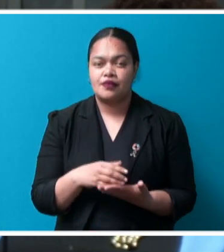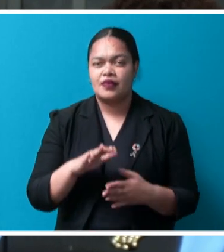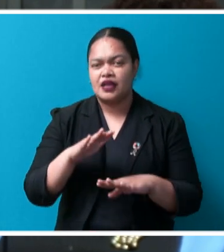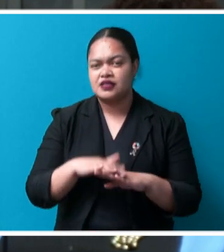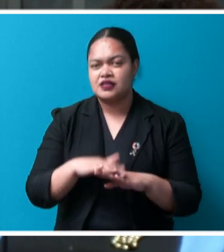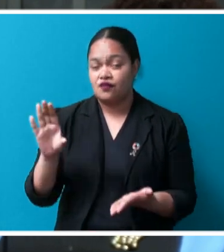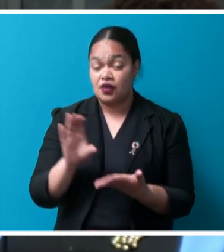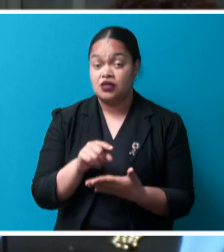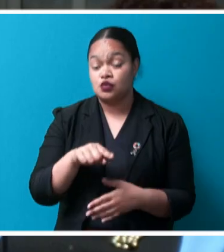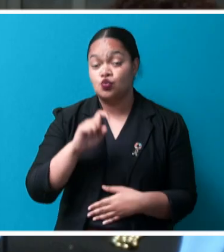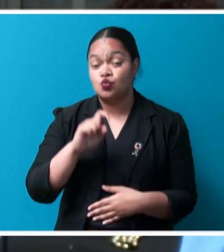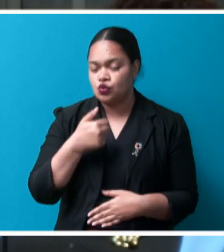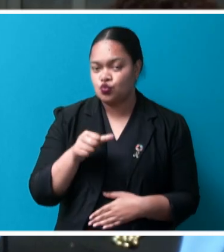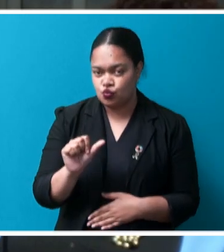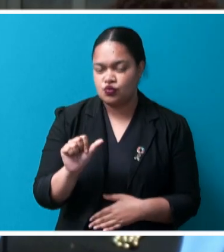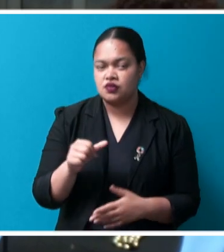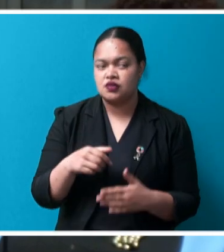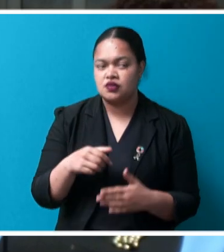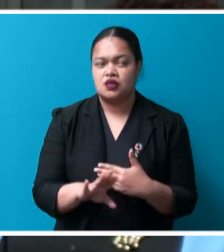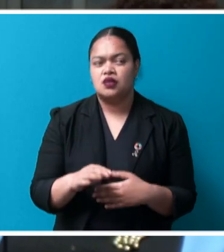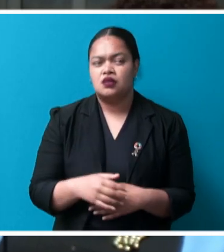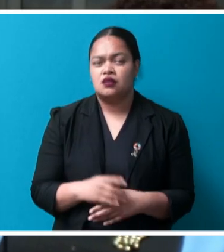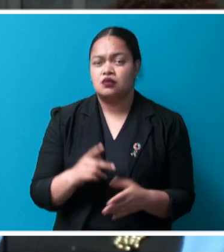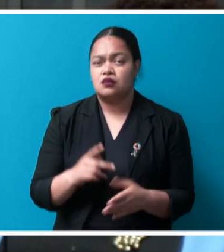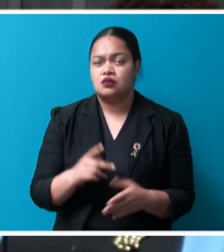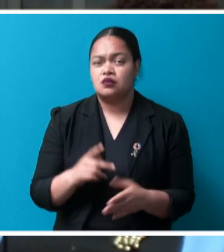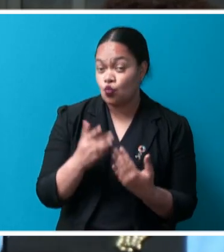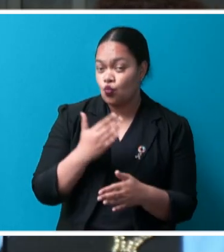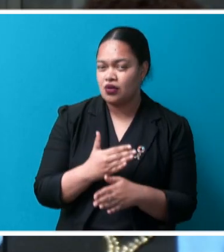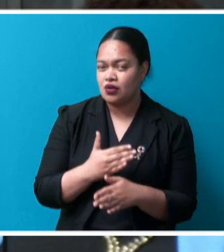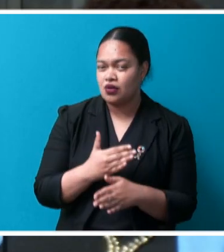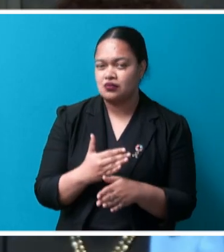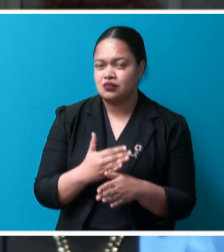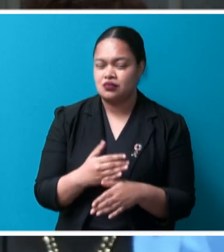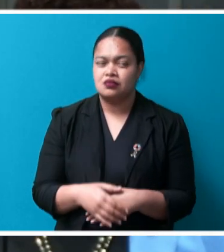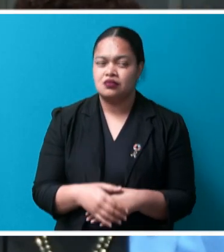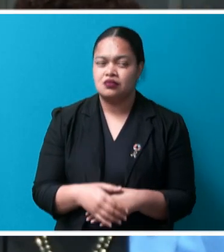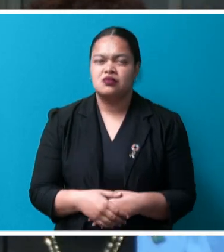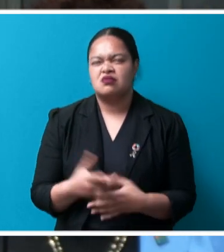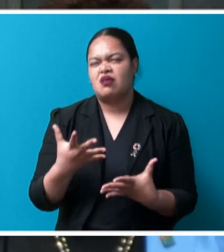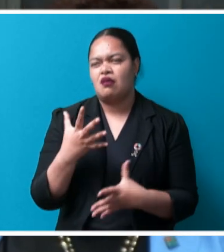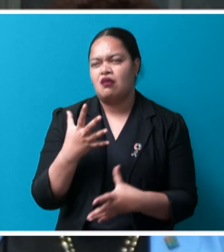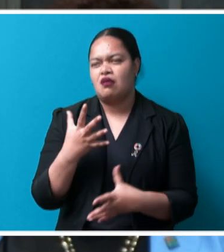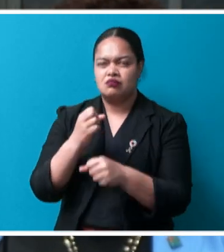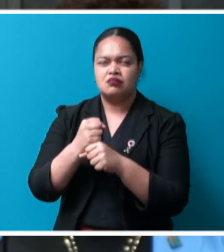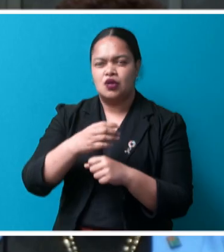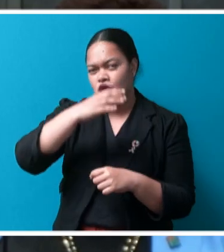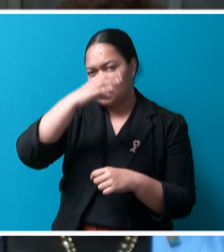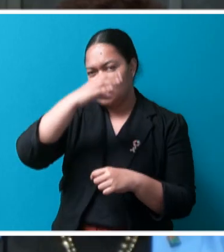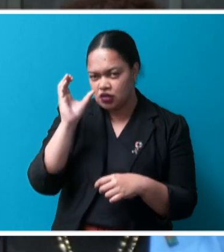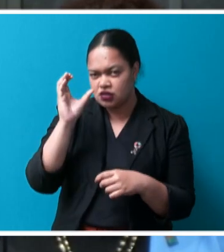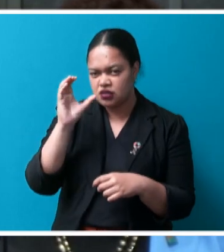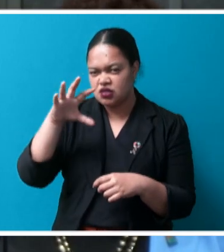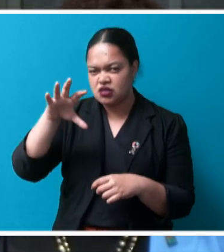will be utilized in the initial preparatory works for upgrading of nursing stations